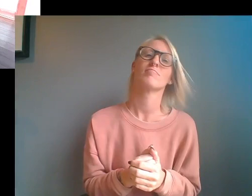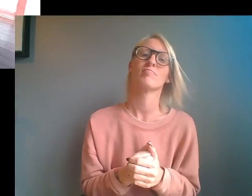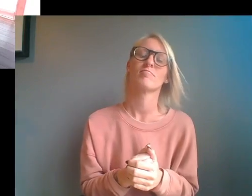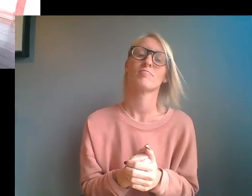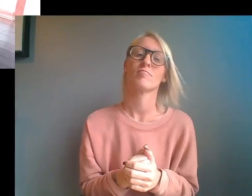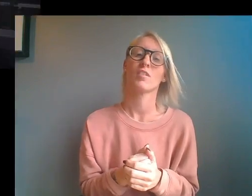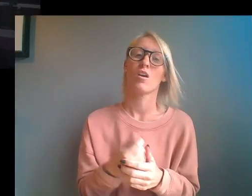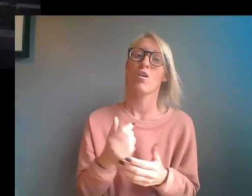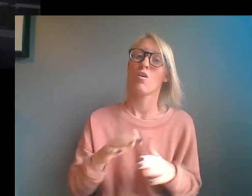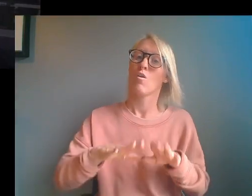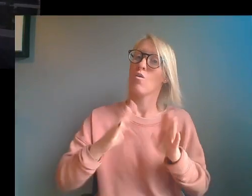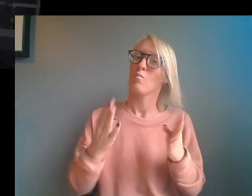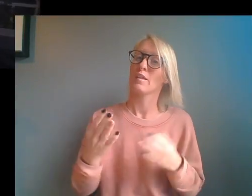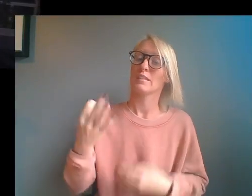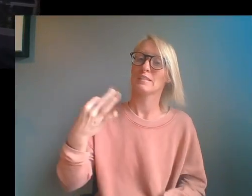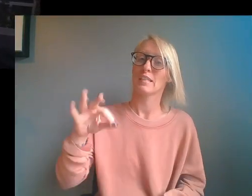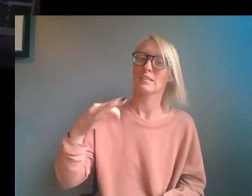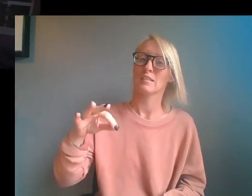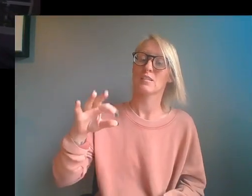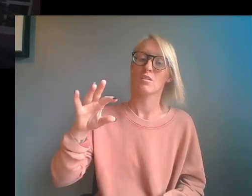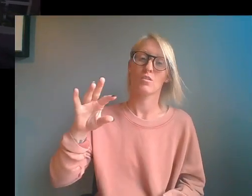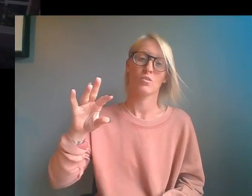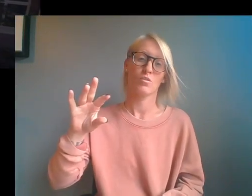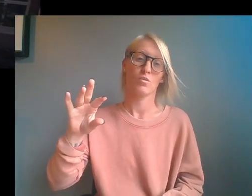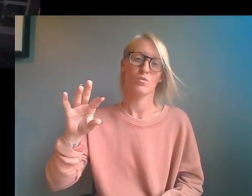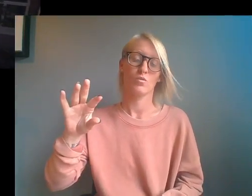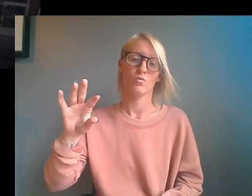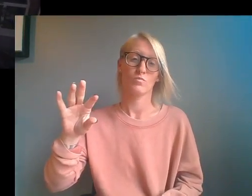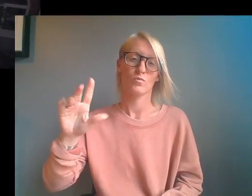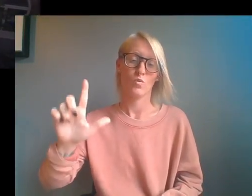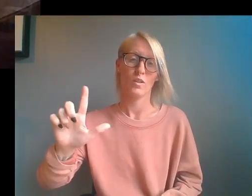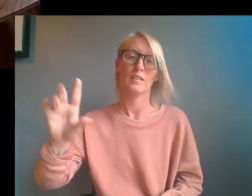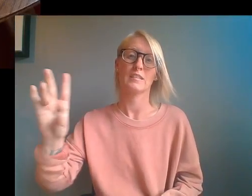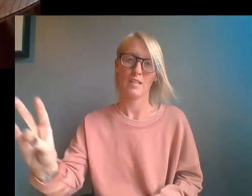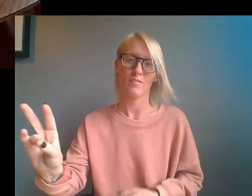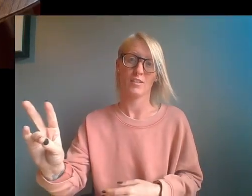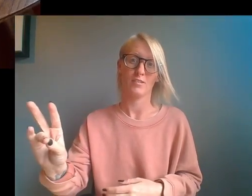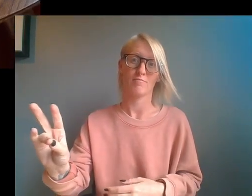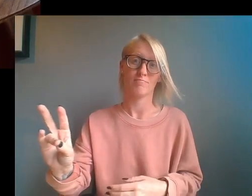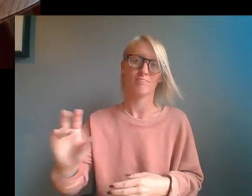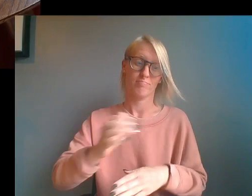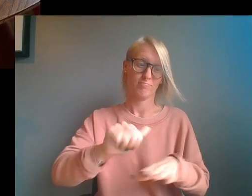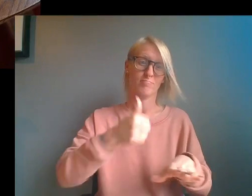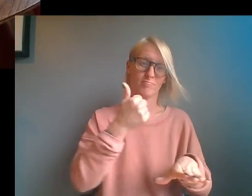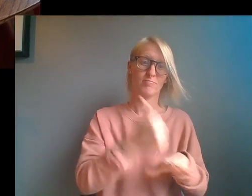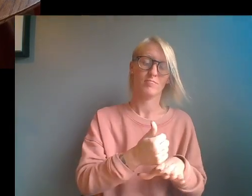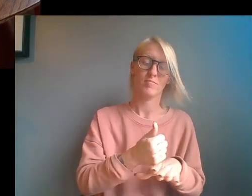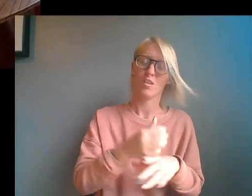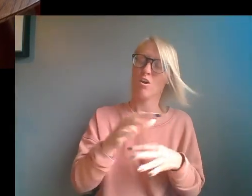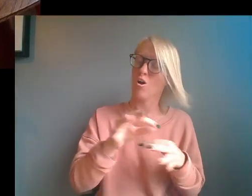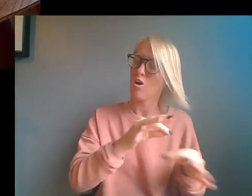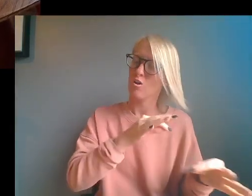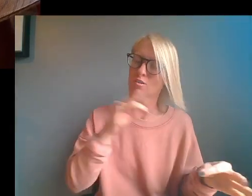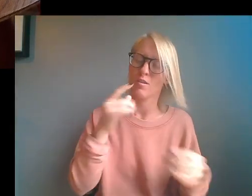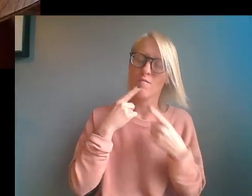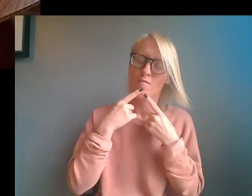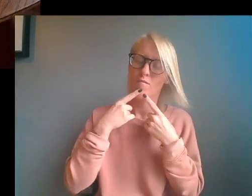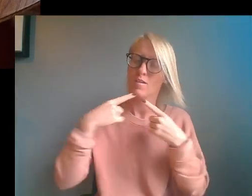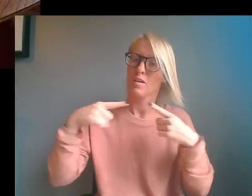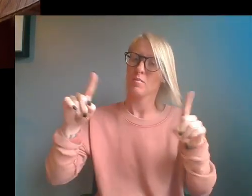in 1927, it's supposedly haunted, and it's had many famous guests. Michael J. Fox, Bing